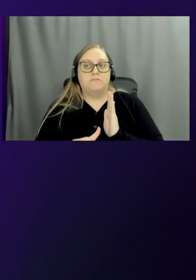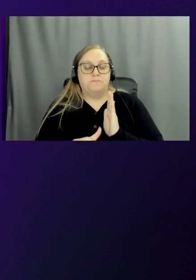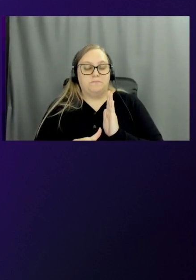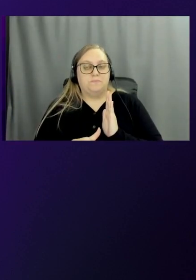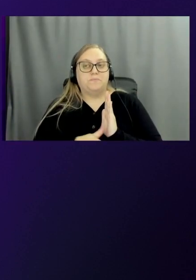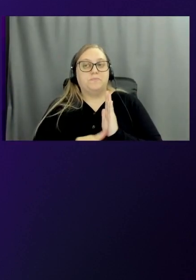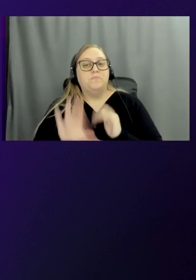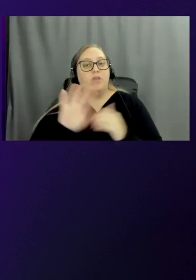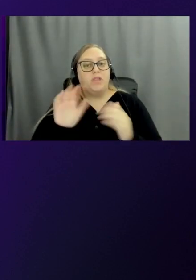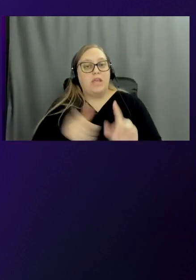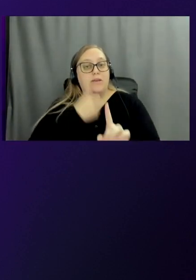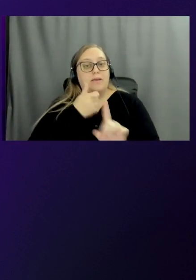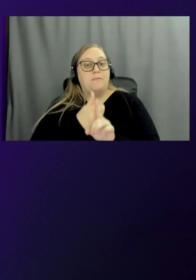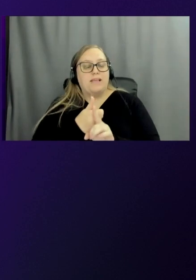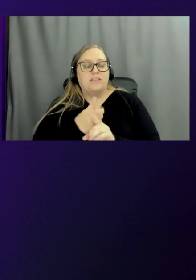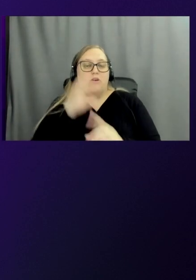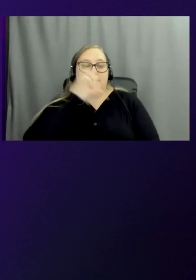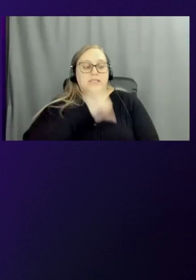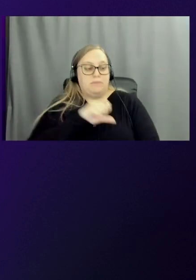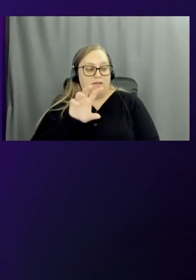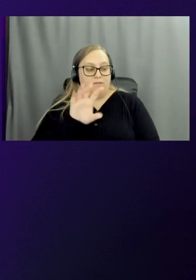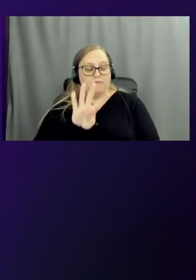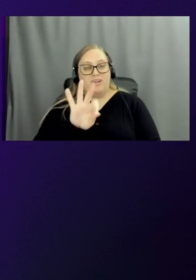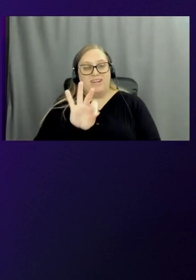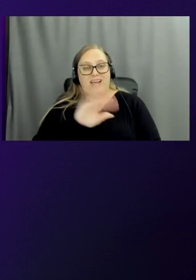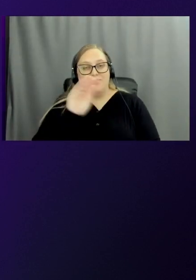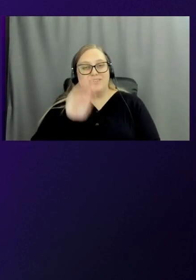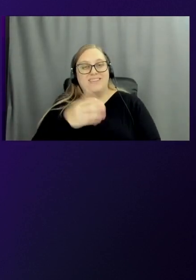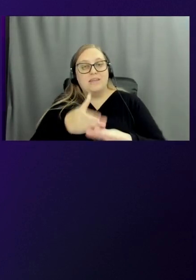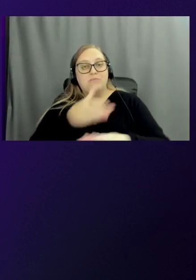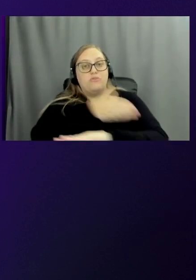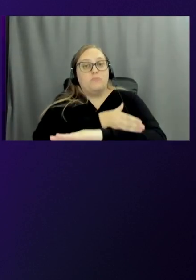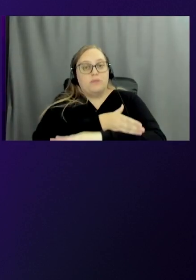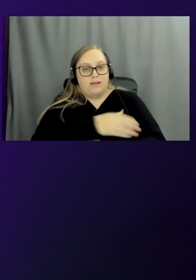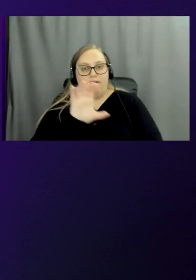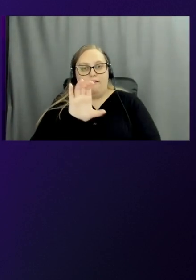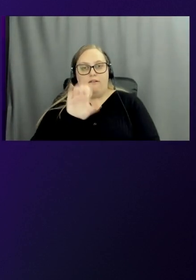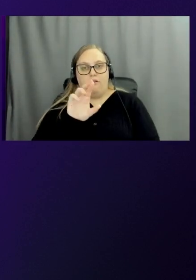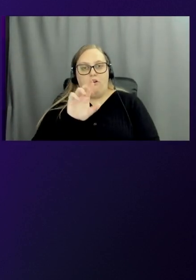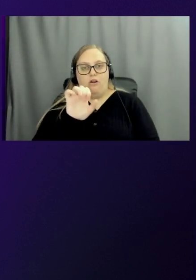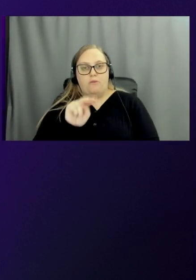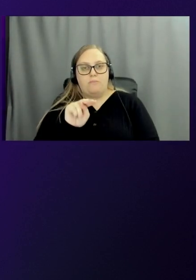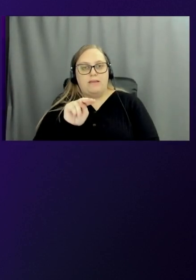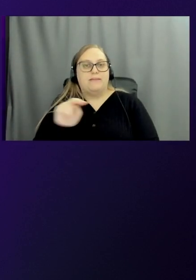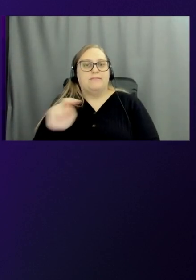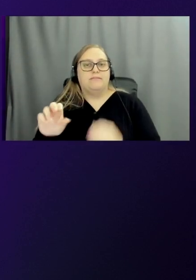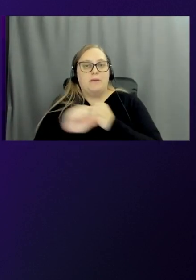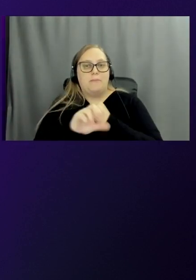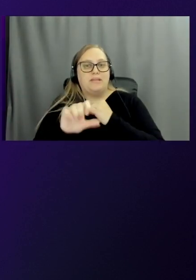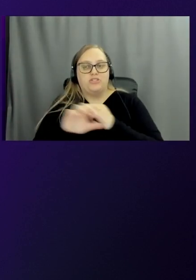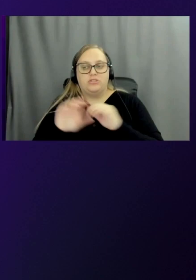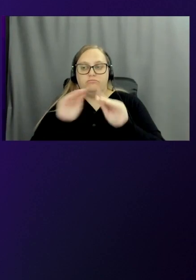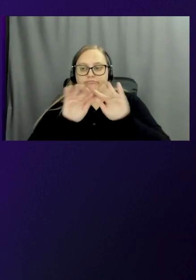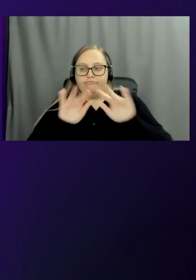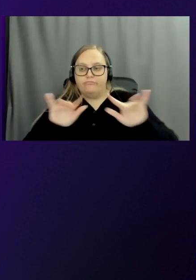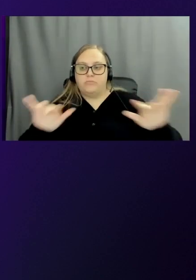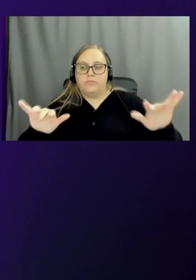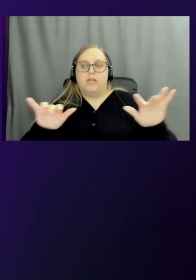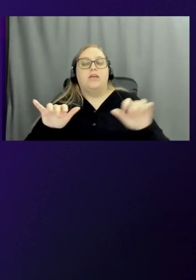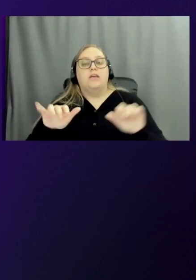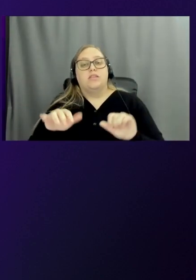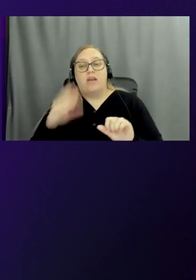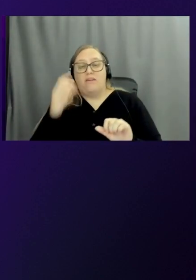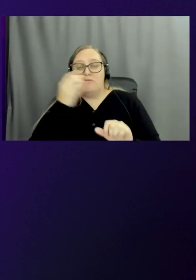they're estimating 49% improvement in carbon emissions per transaction. I mentioned earlier Snowflake as